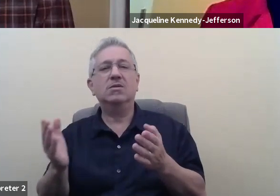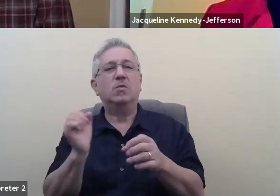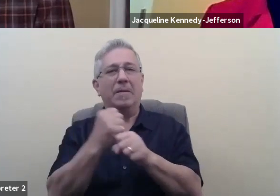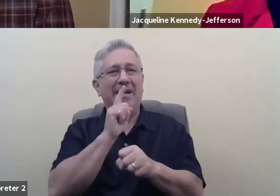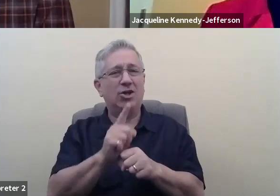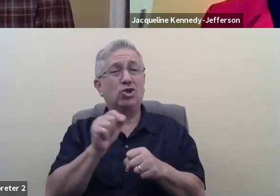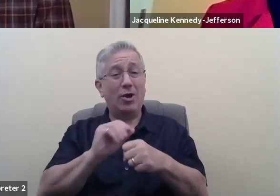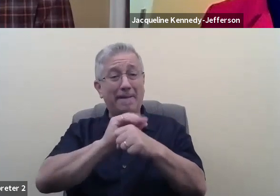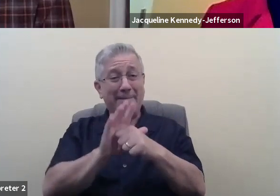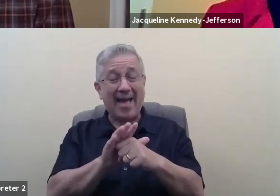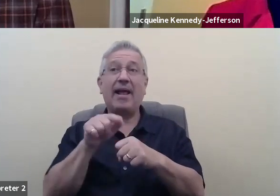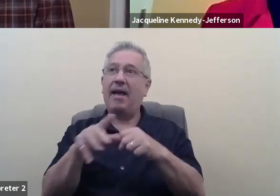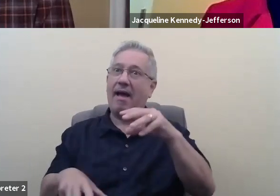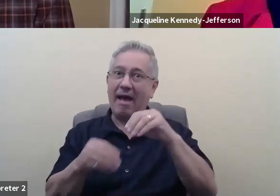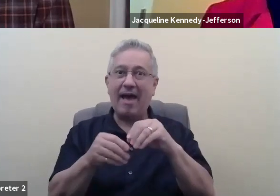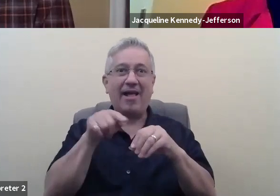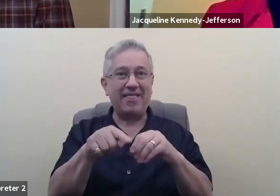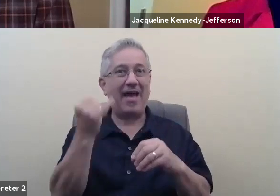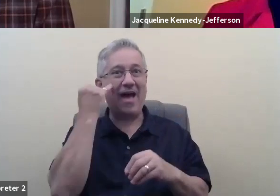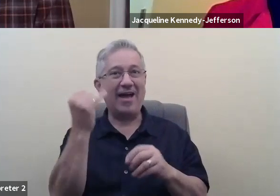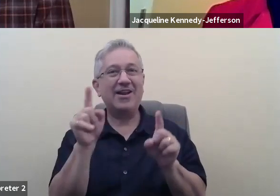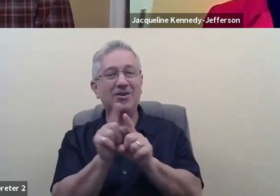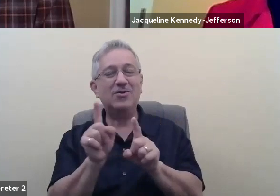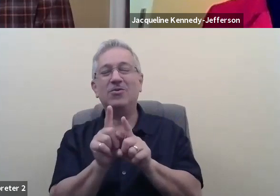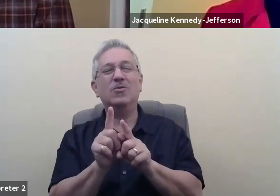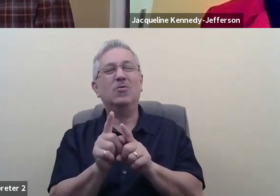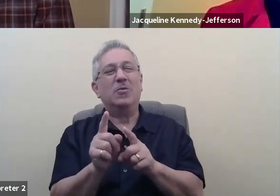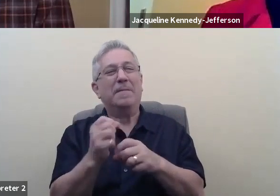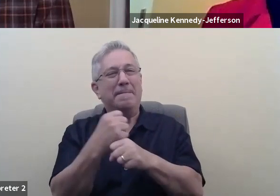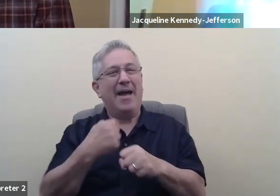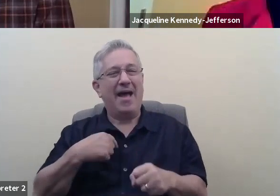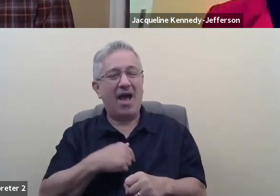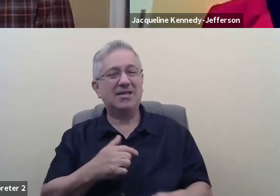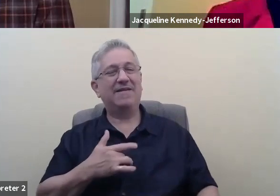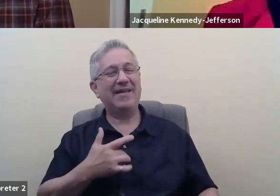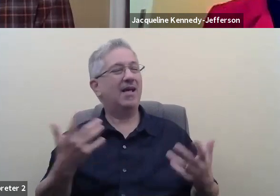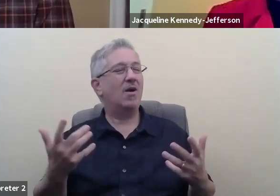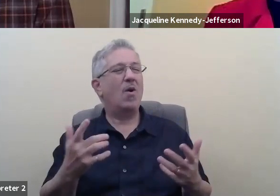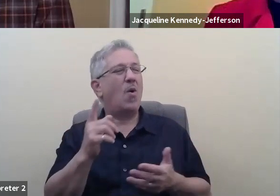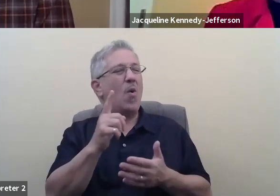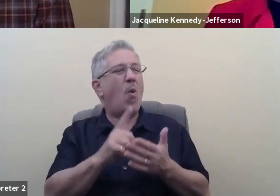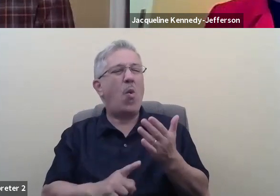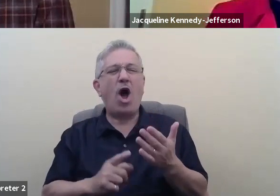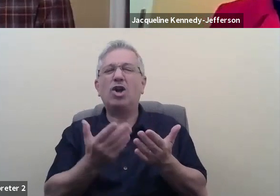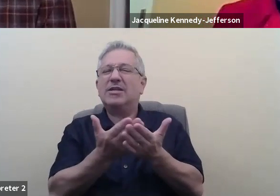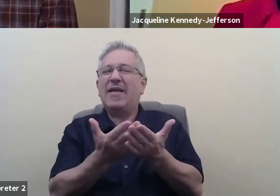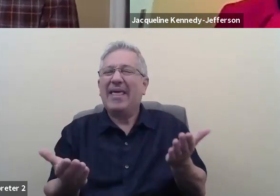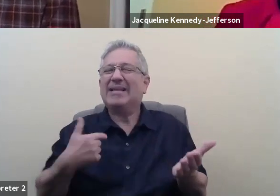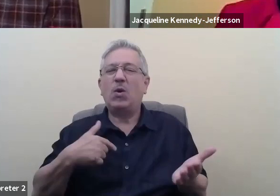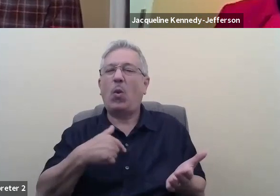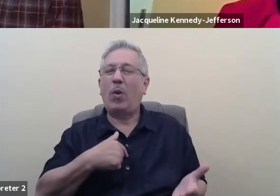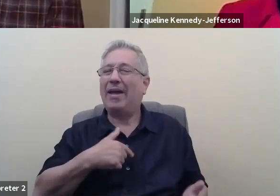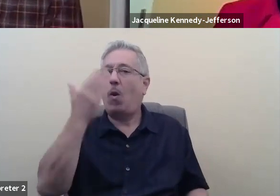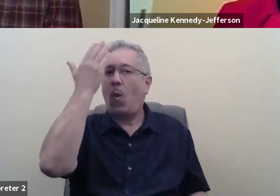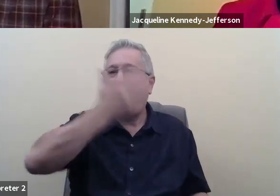pandemic, because we felt that this was still something important for us to understand, right? We have to understand, what are those blind spots that we exhibit, especially